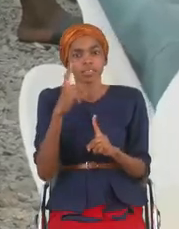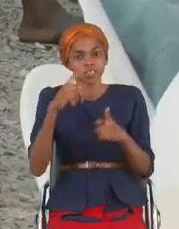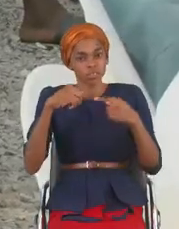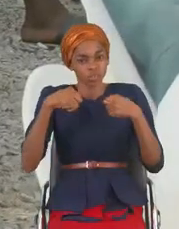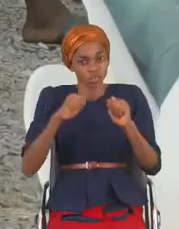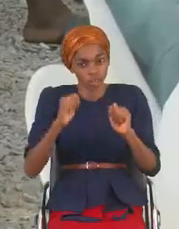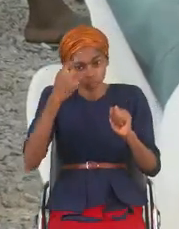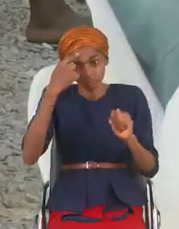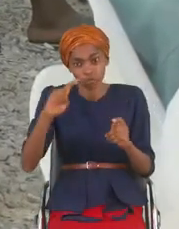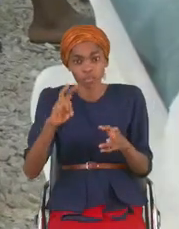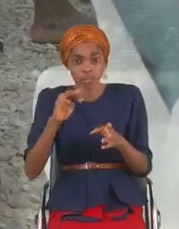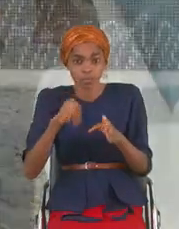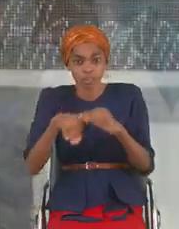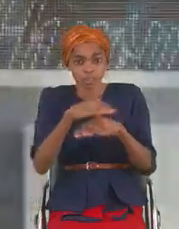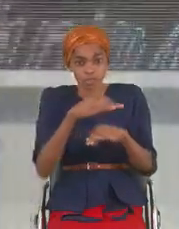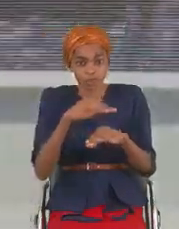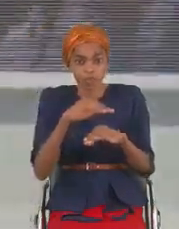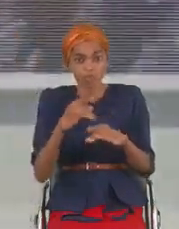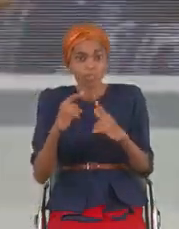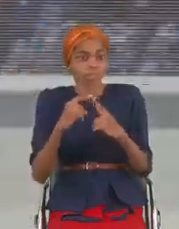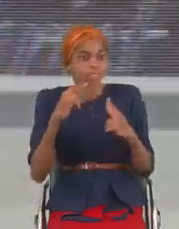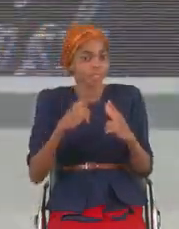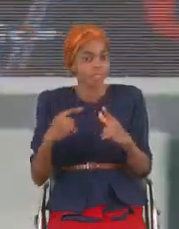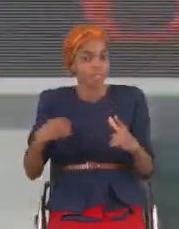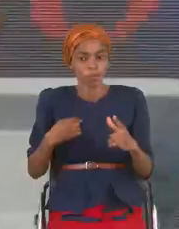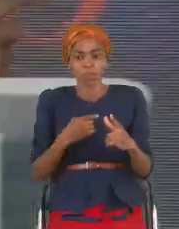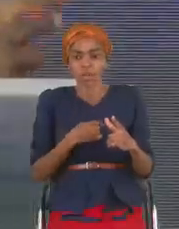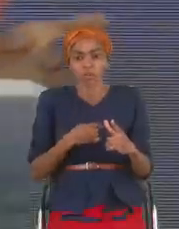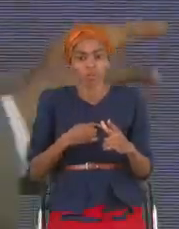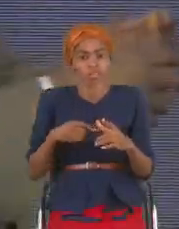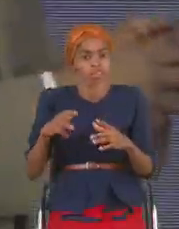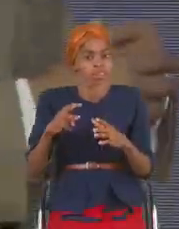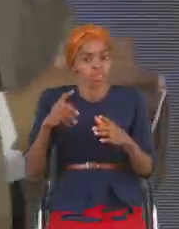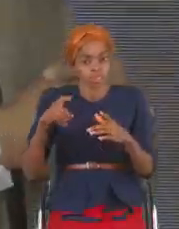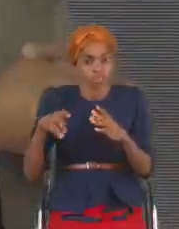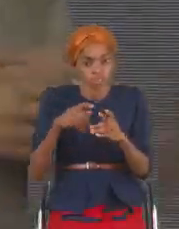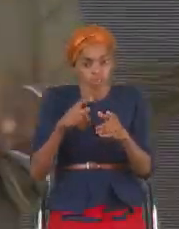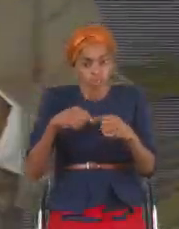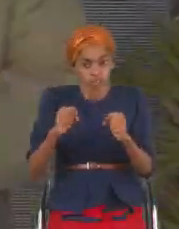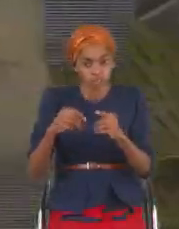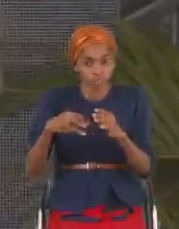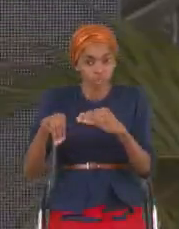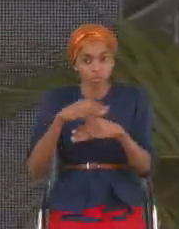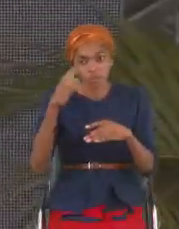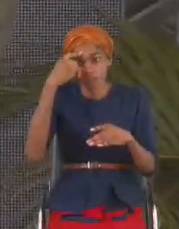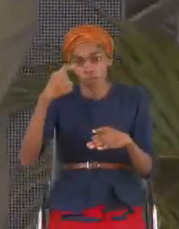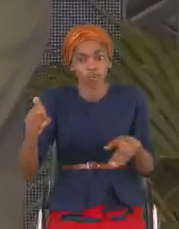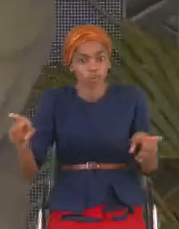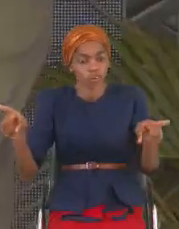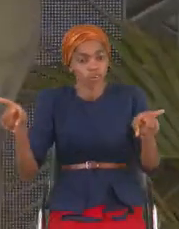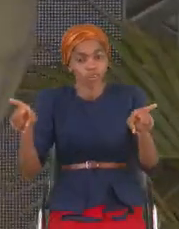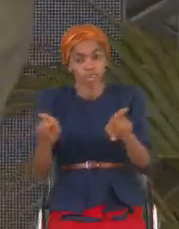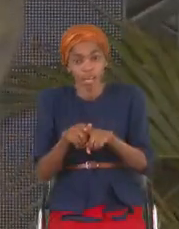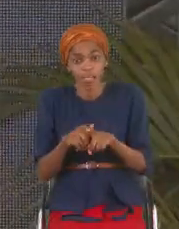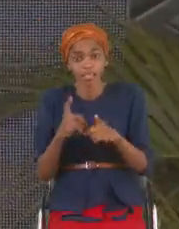for the mastery, then we strive for that mastery like an athlete